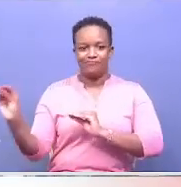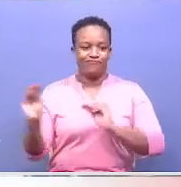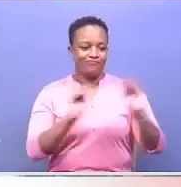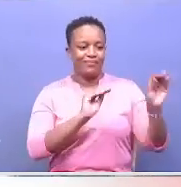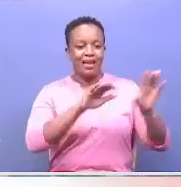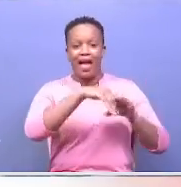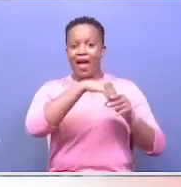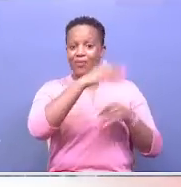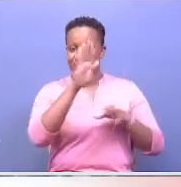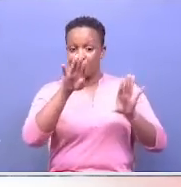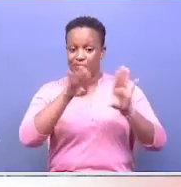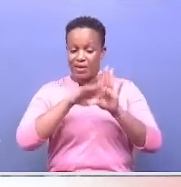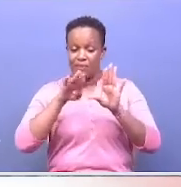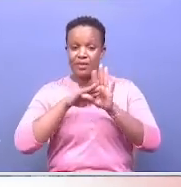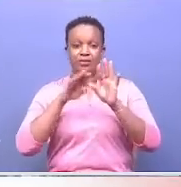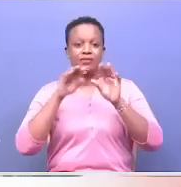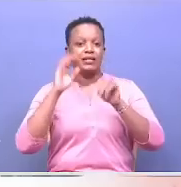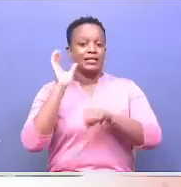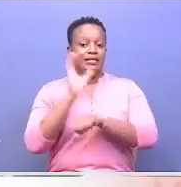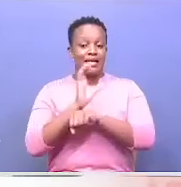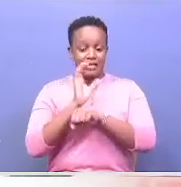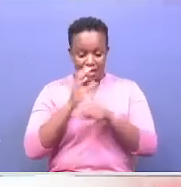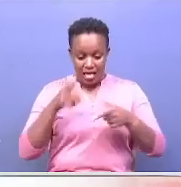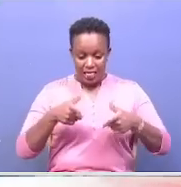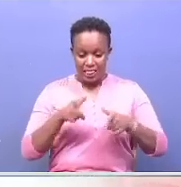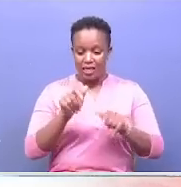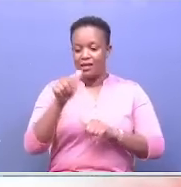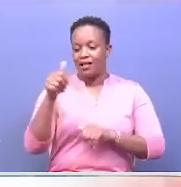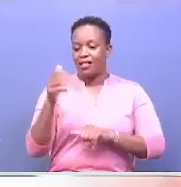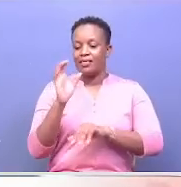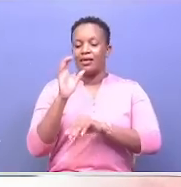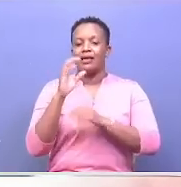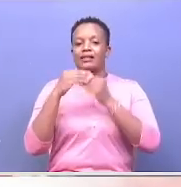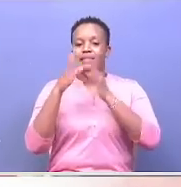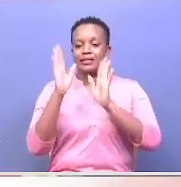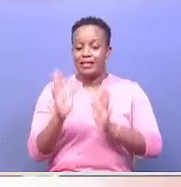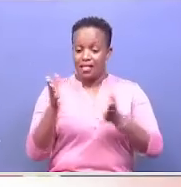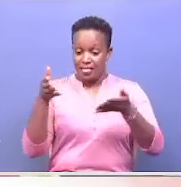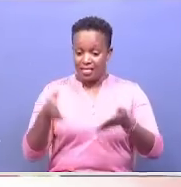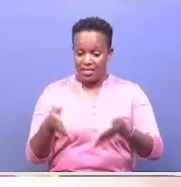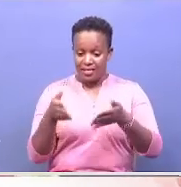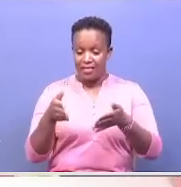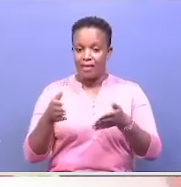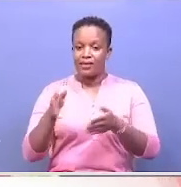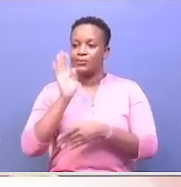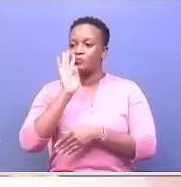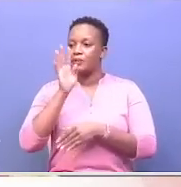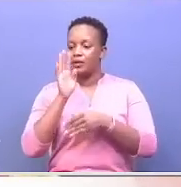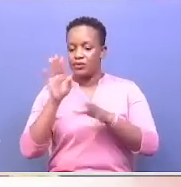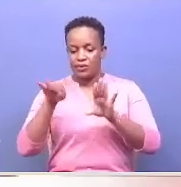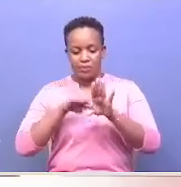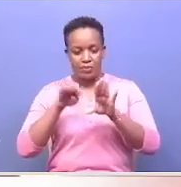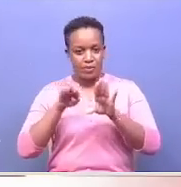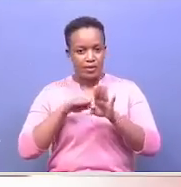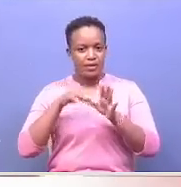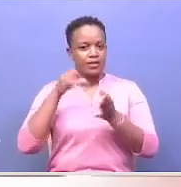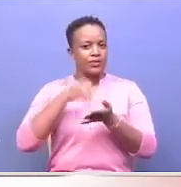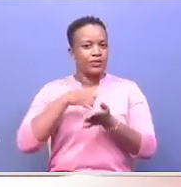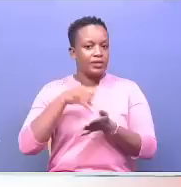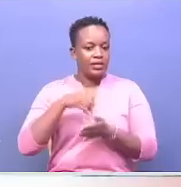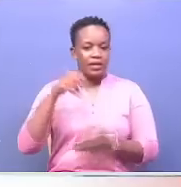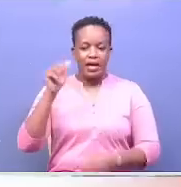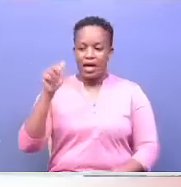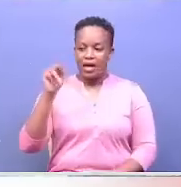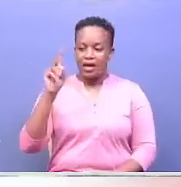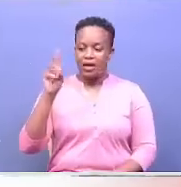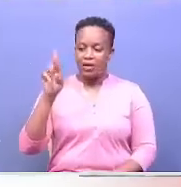Later, members of the clergy allowed the other leaders present to address the meeting moderated by North Imenti MP Abdul Rahim